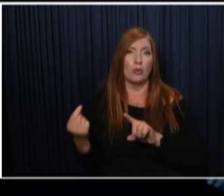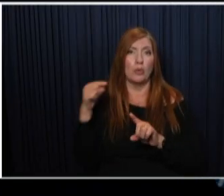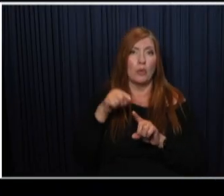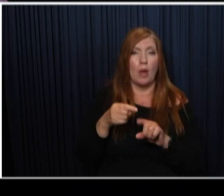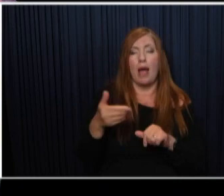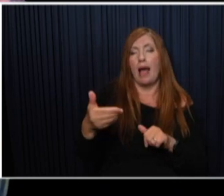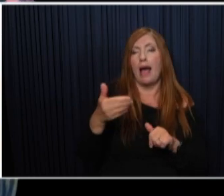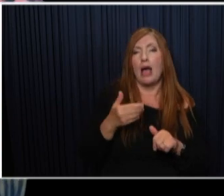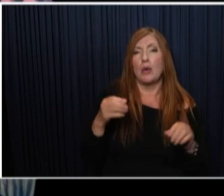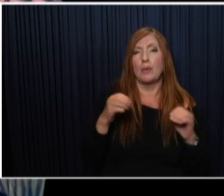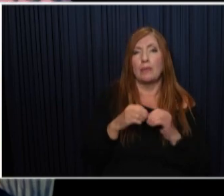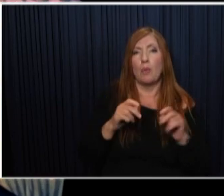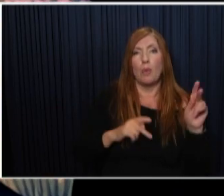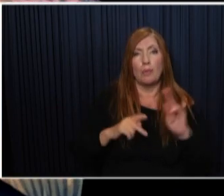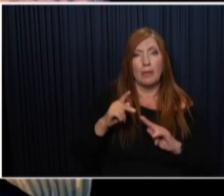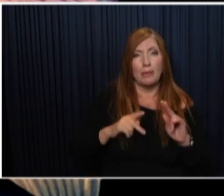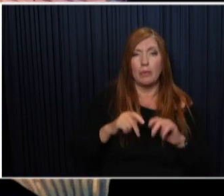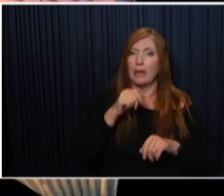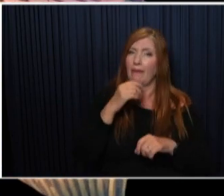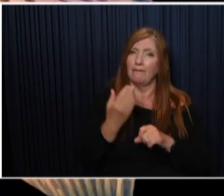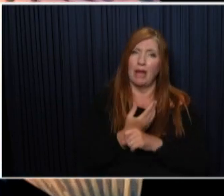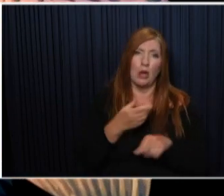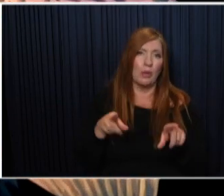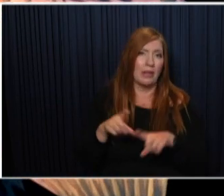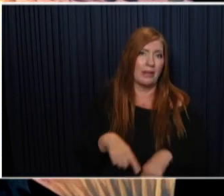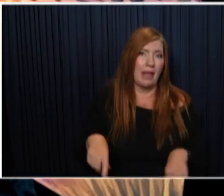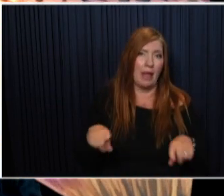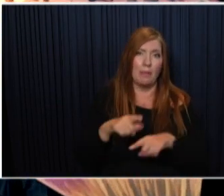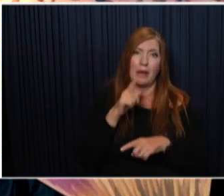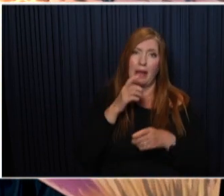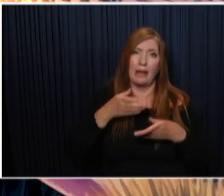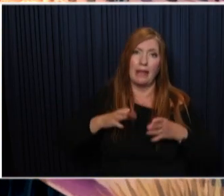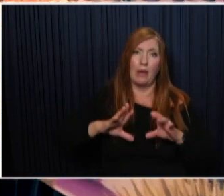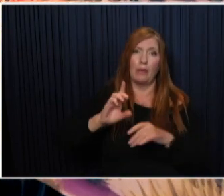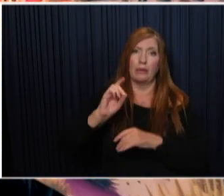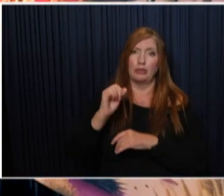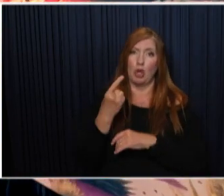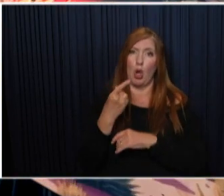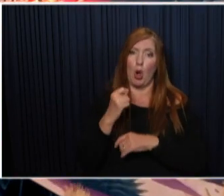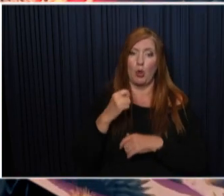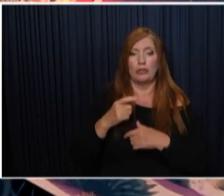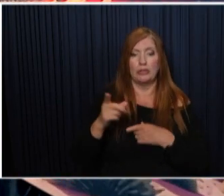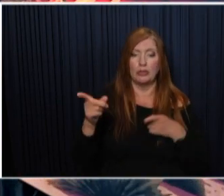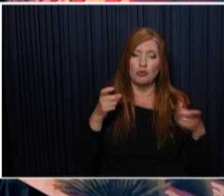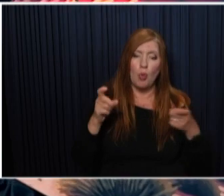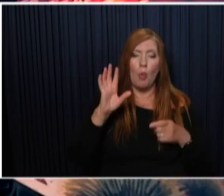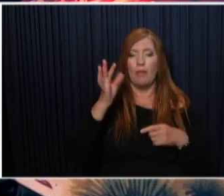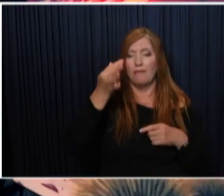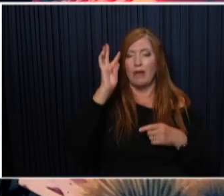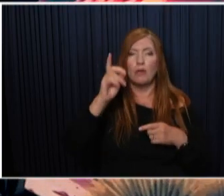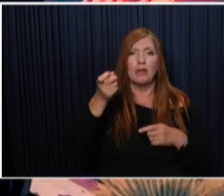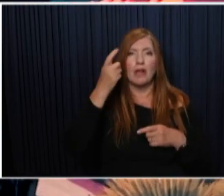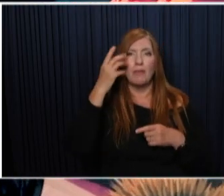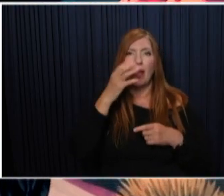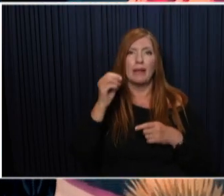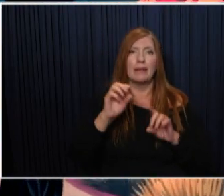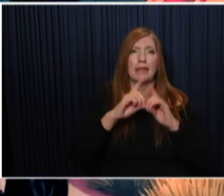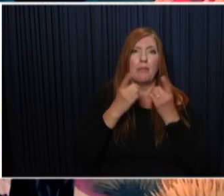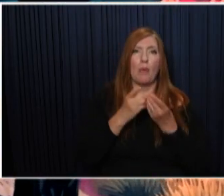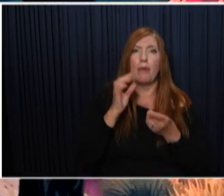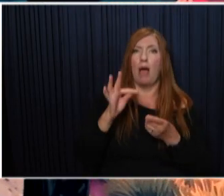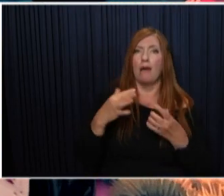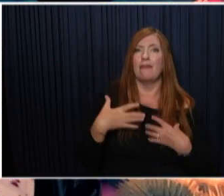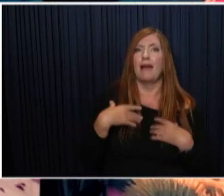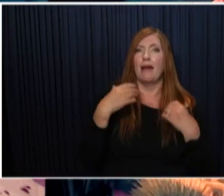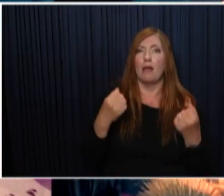hiring more people, not firing them, not letting DOGE run rampant through the federal government and just, Department of Health